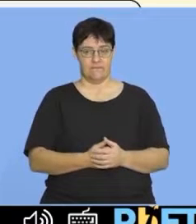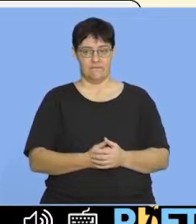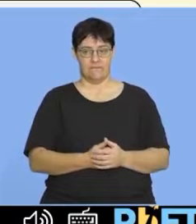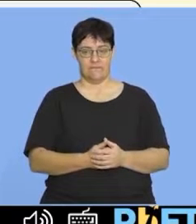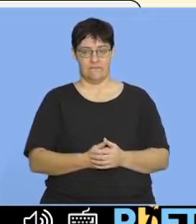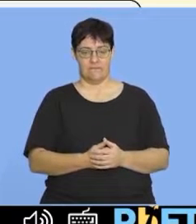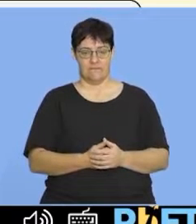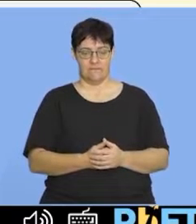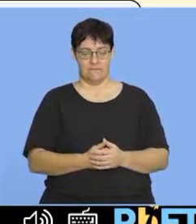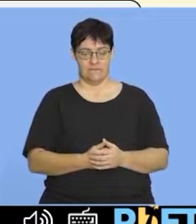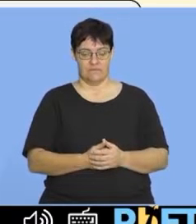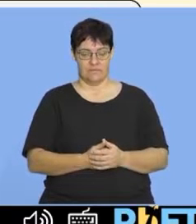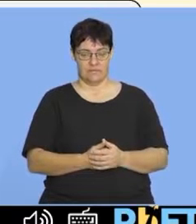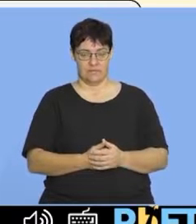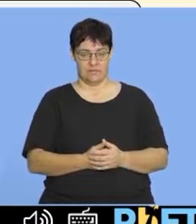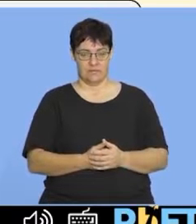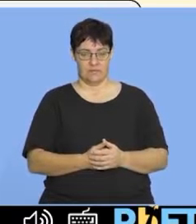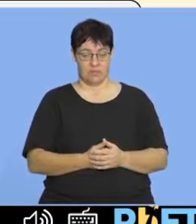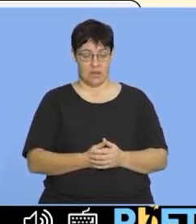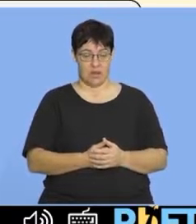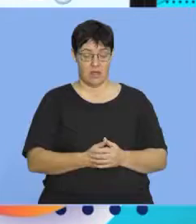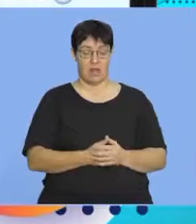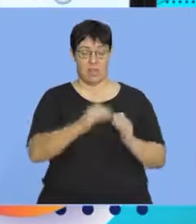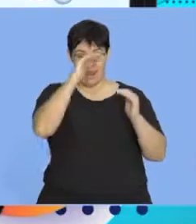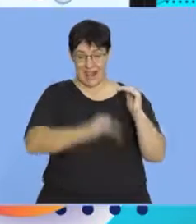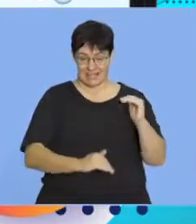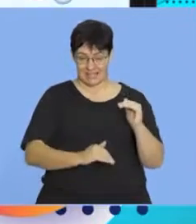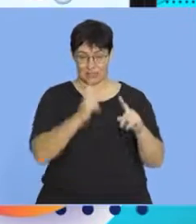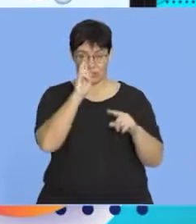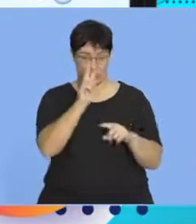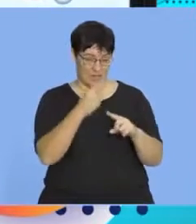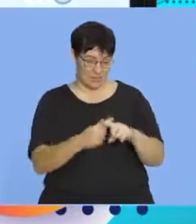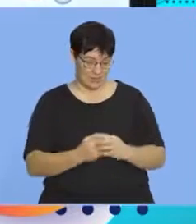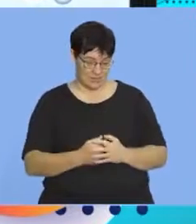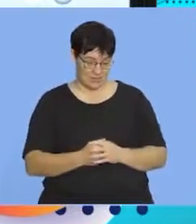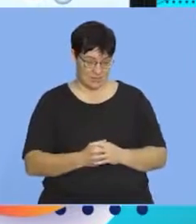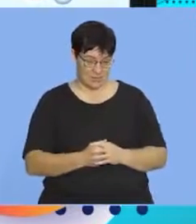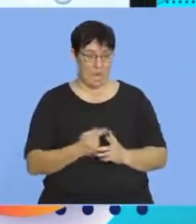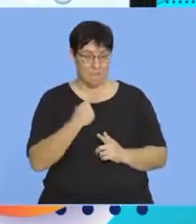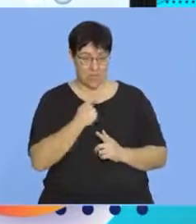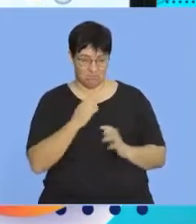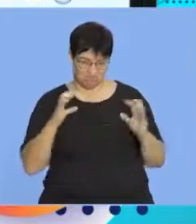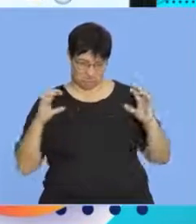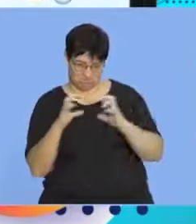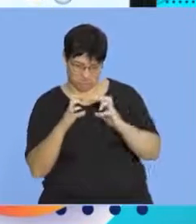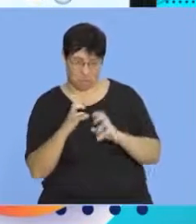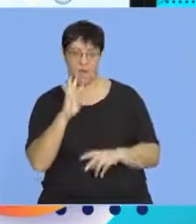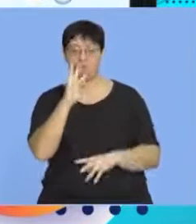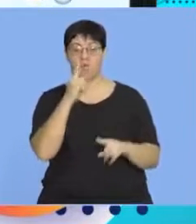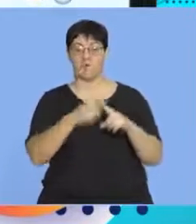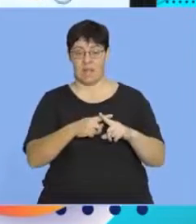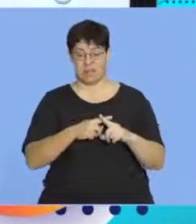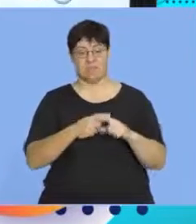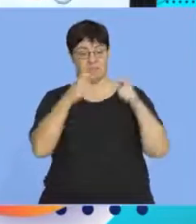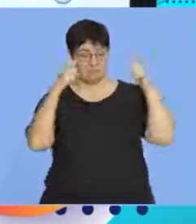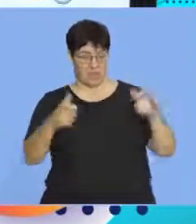the distance, so 2 times smaller, made the force 4 times bigger.